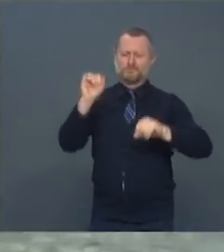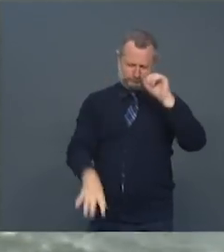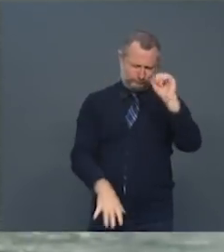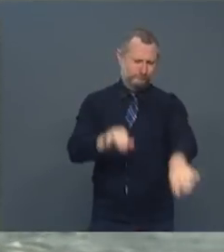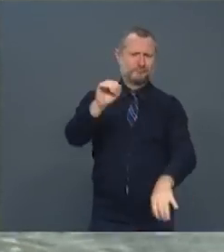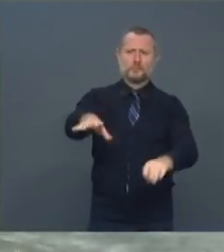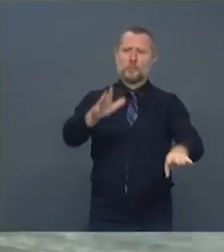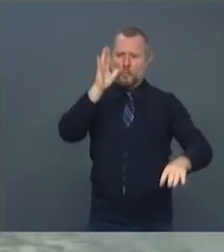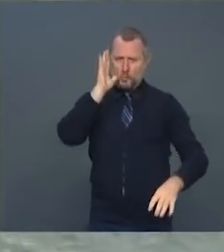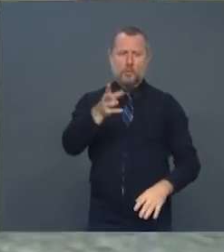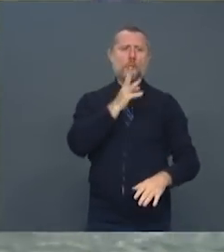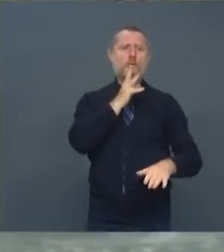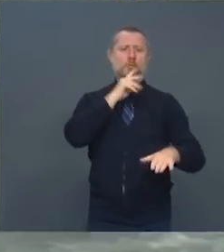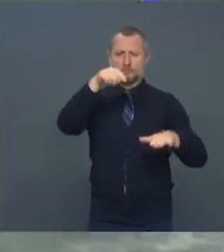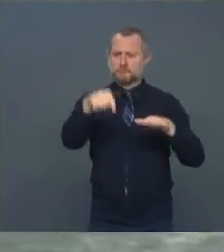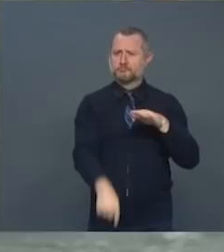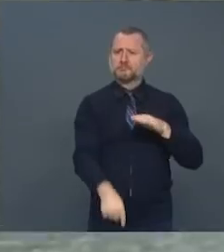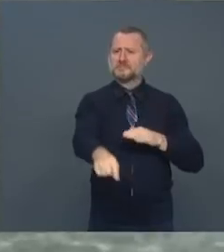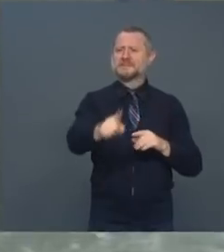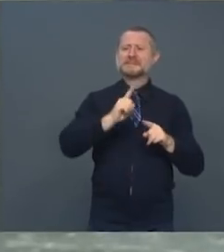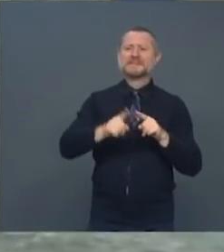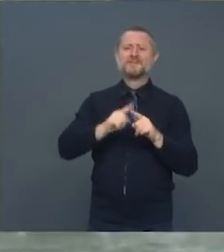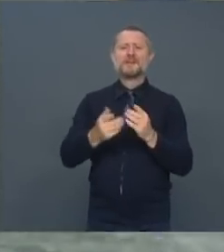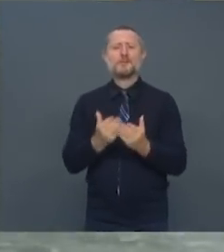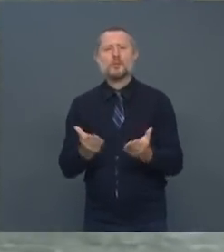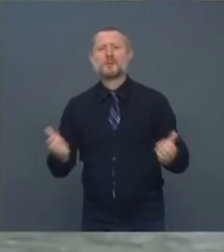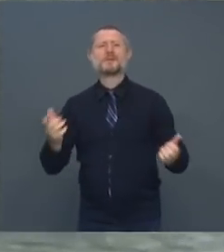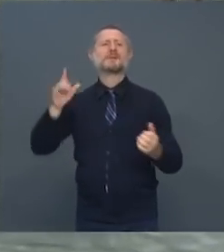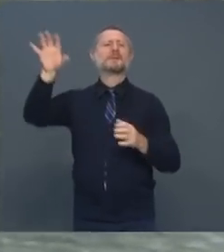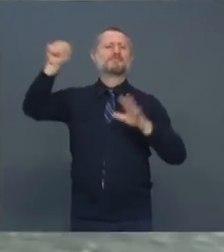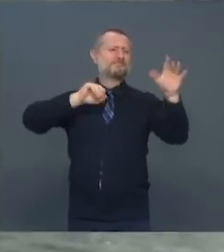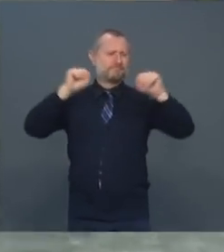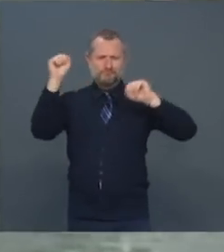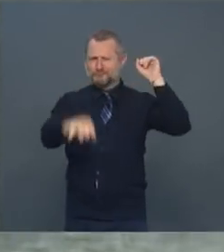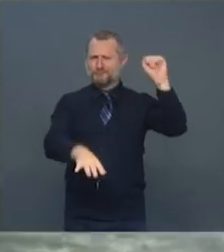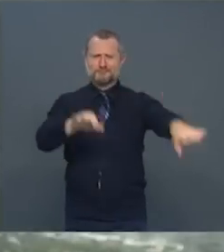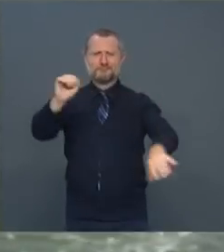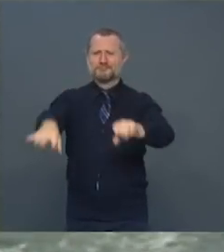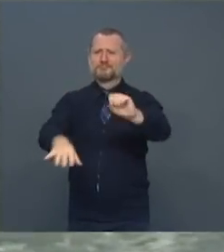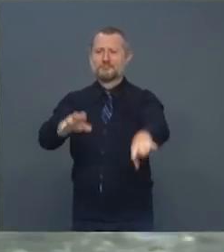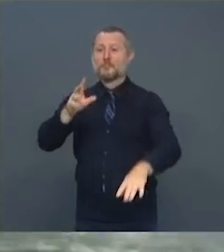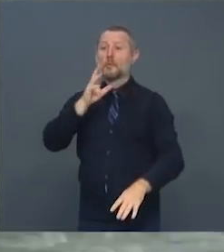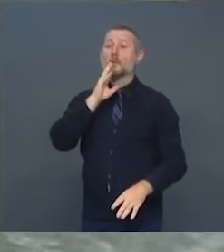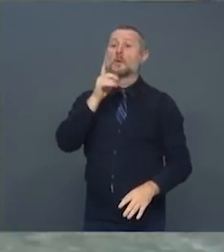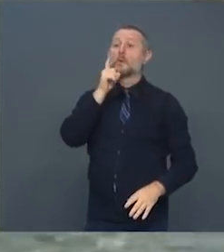An array of equipment, array of material that makes diving interesting.